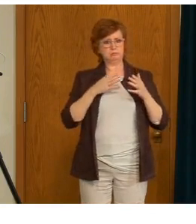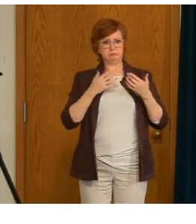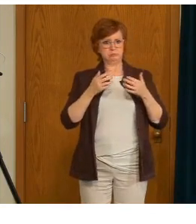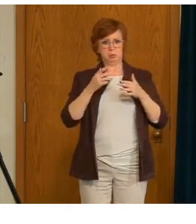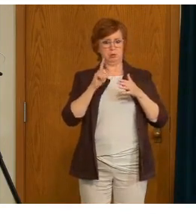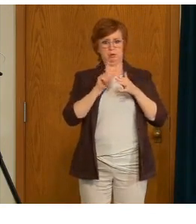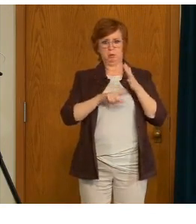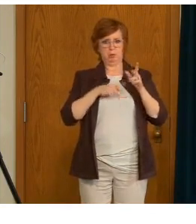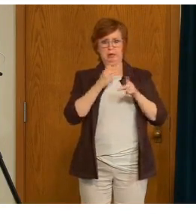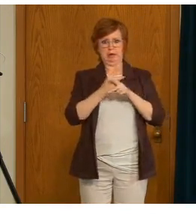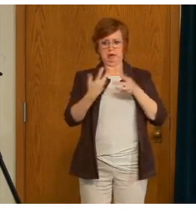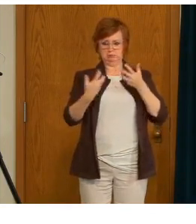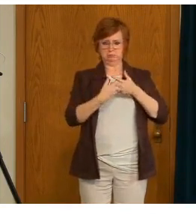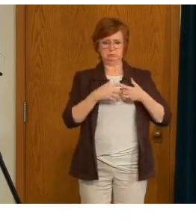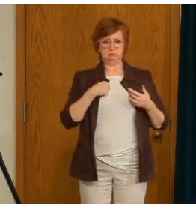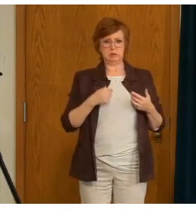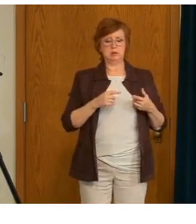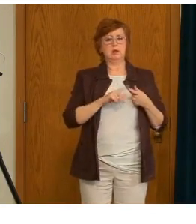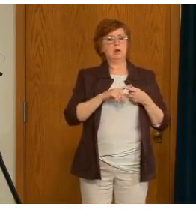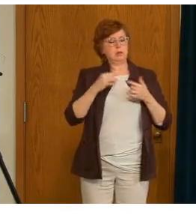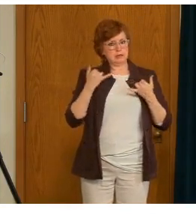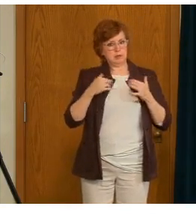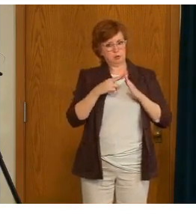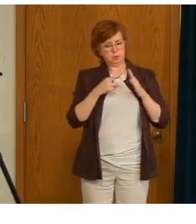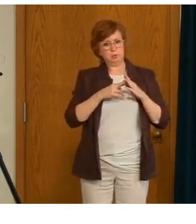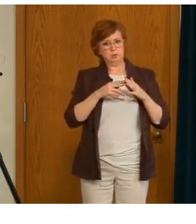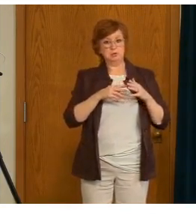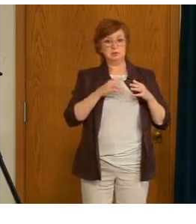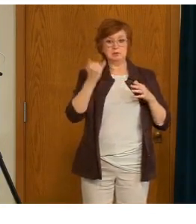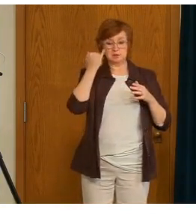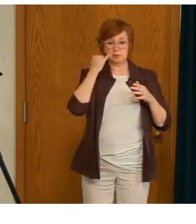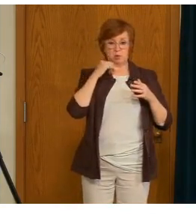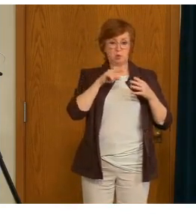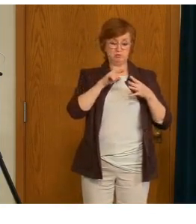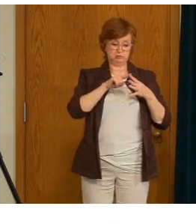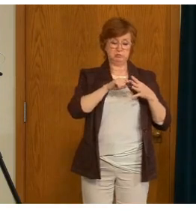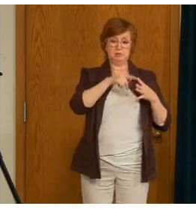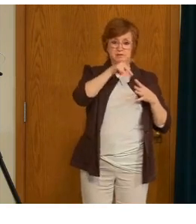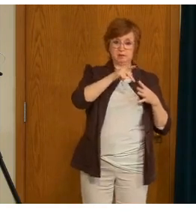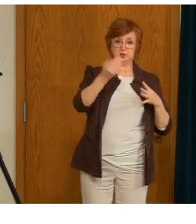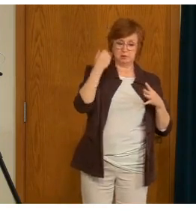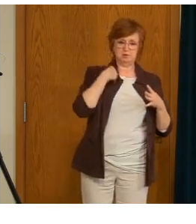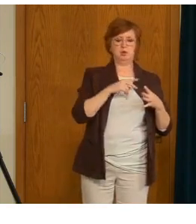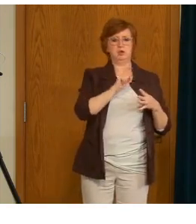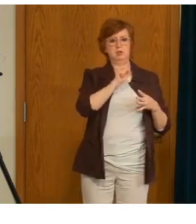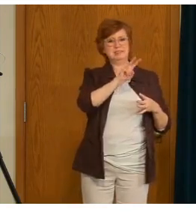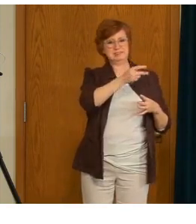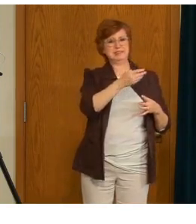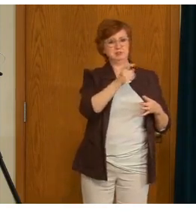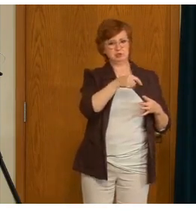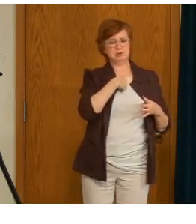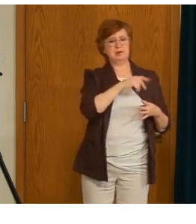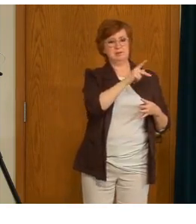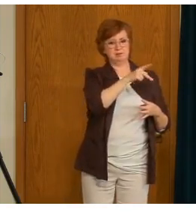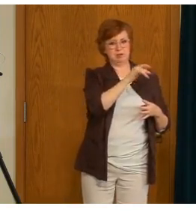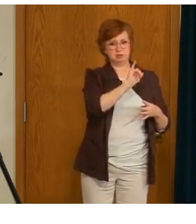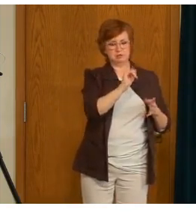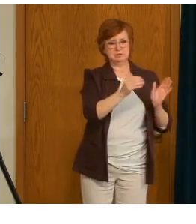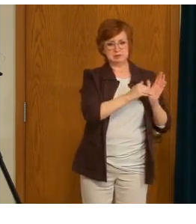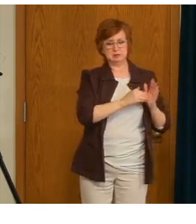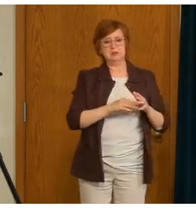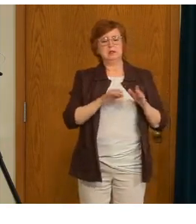guidelines recommend that your second dose should be the same brand as your first dose. The pharmacies, the SHA online booking, as well as